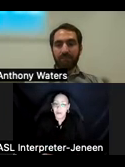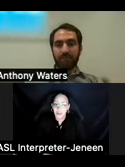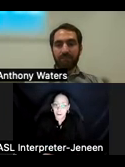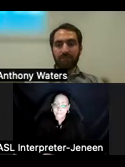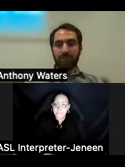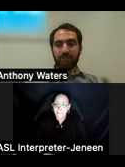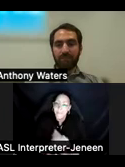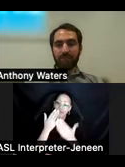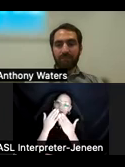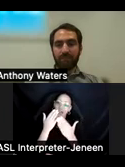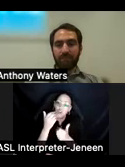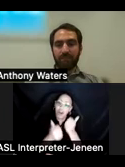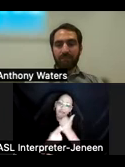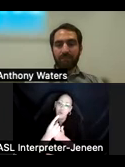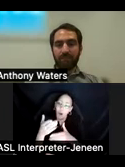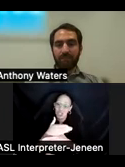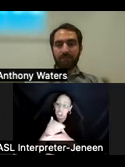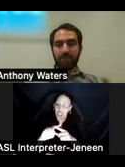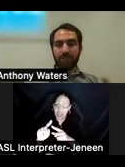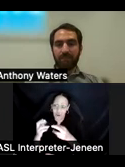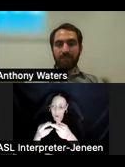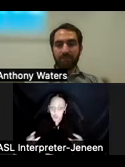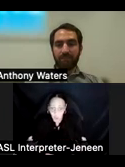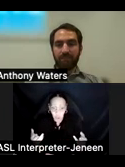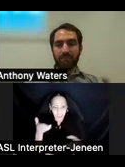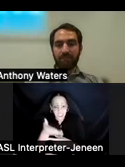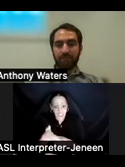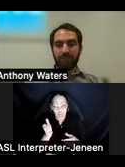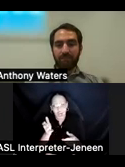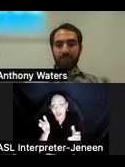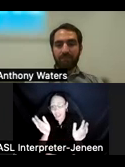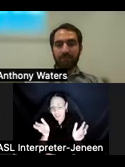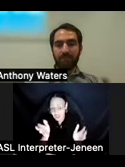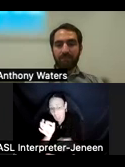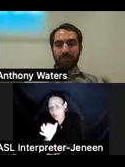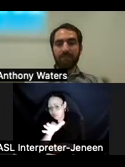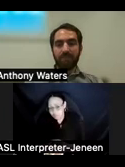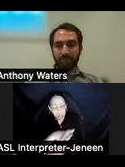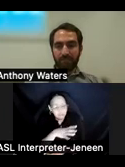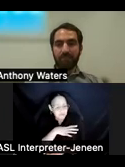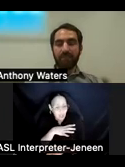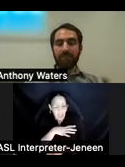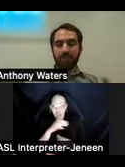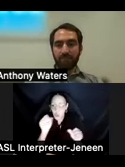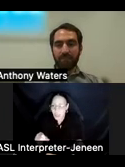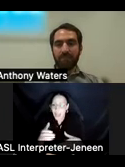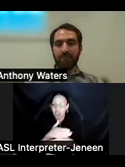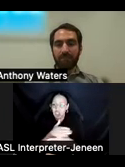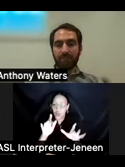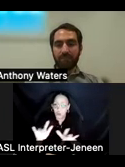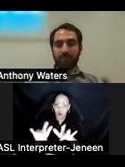Thank you, everybody who shared resources in the chat. Yes, you please feel free to share the recording once you receive